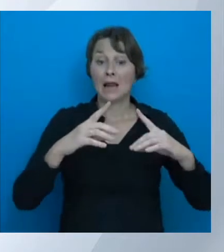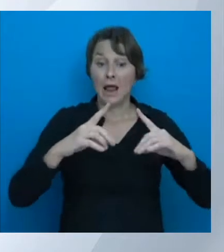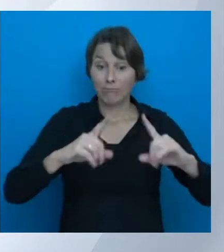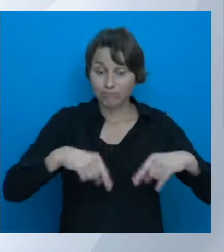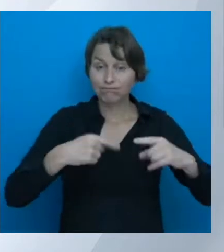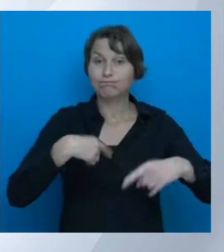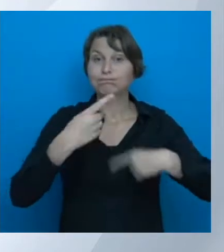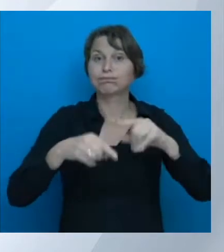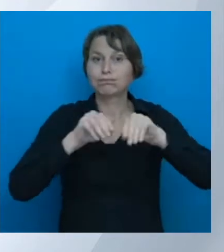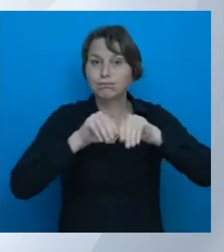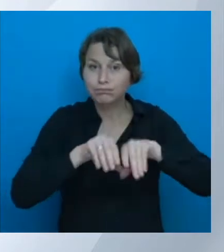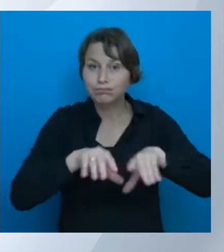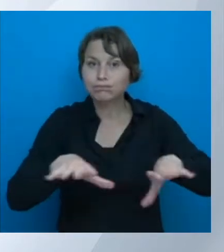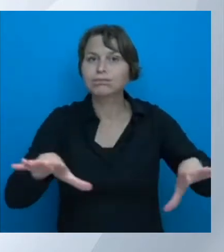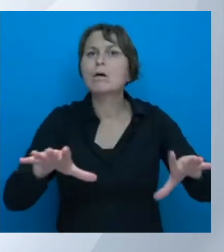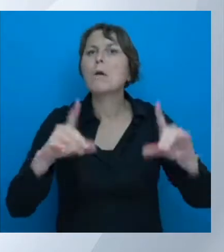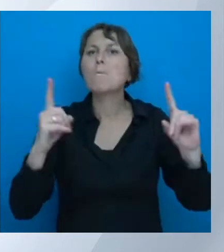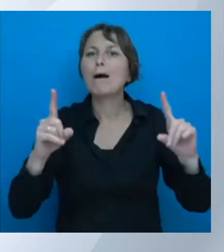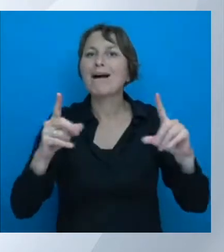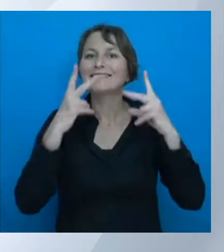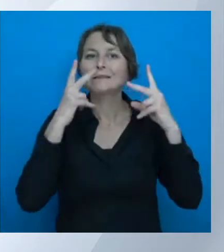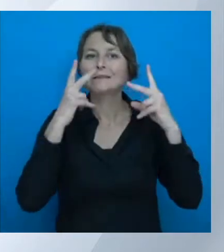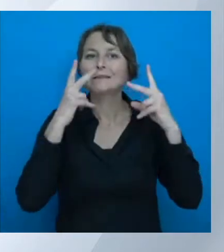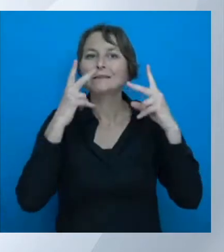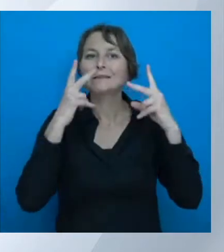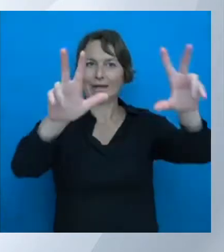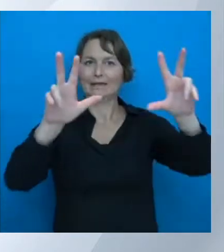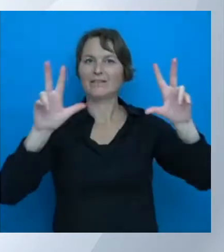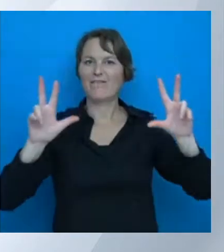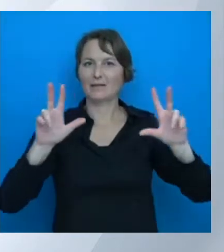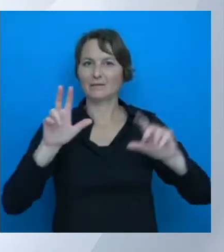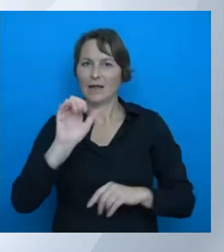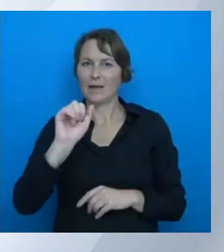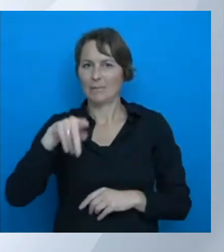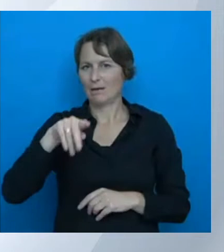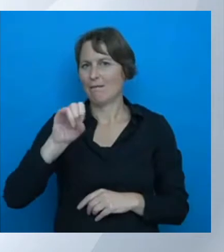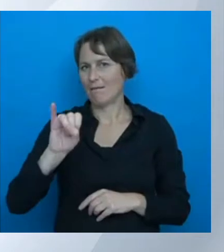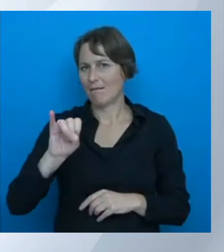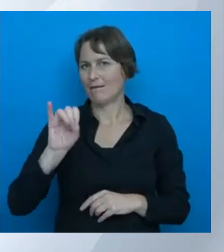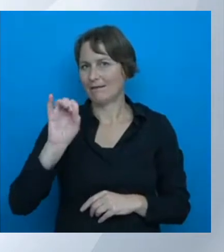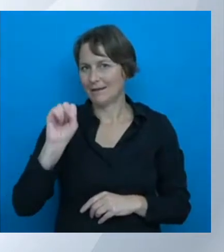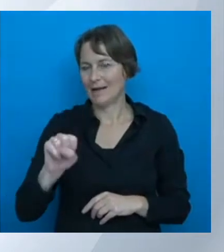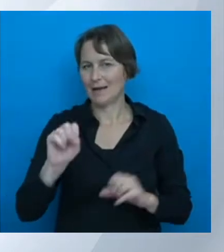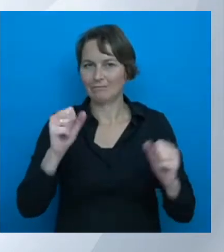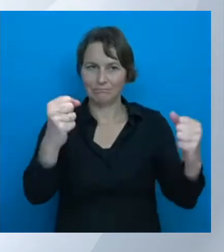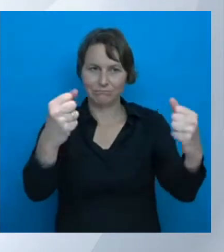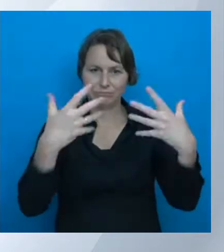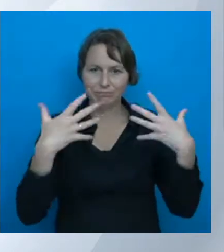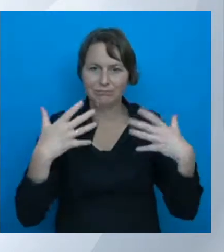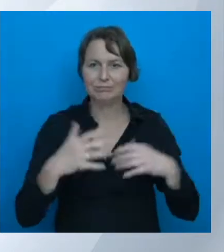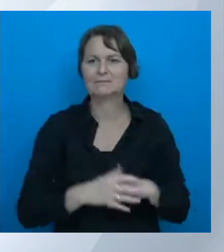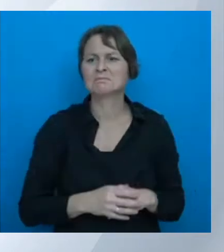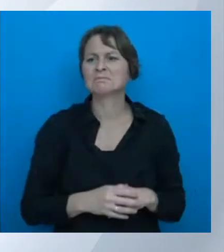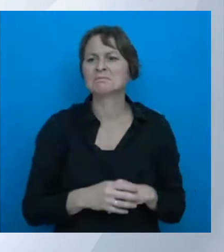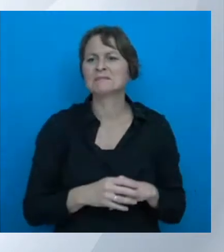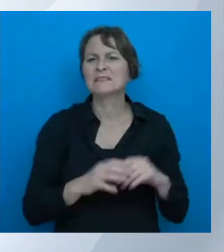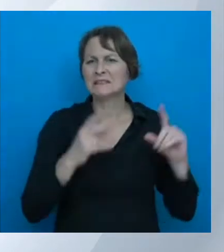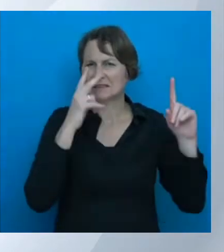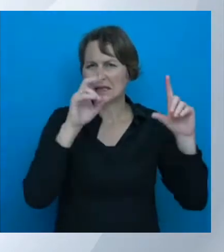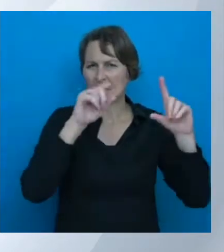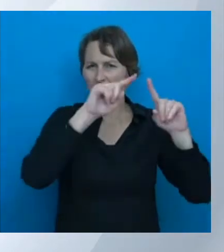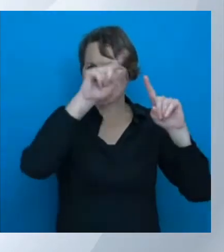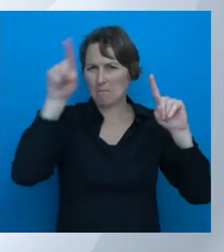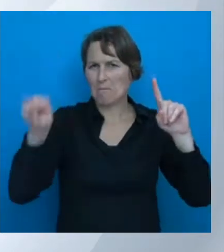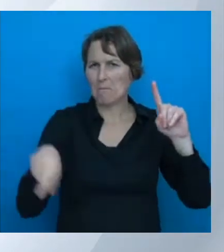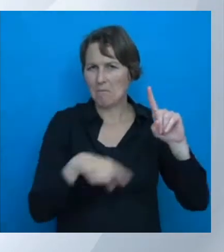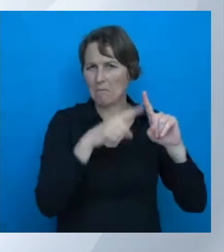with DevOps pretty much. Service mesh, container exemplify this approach.